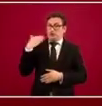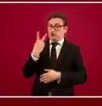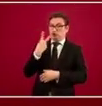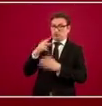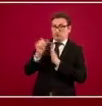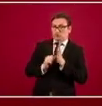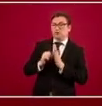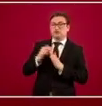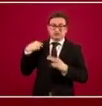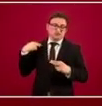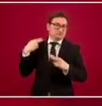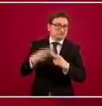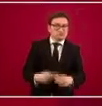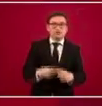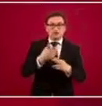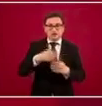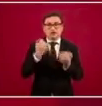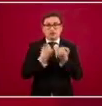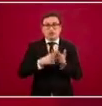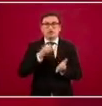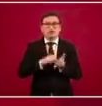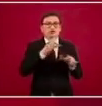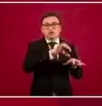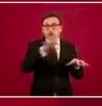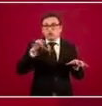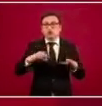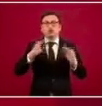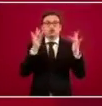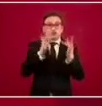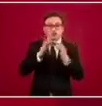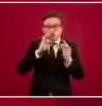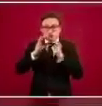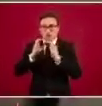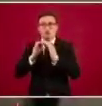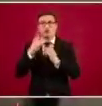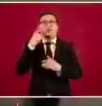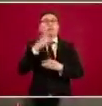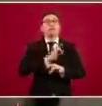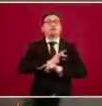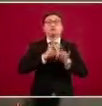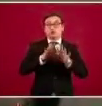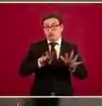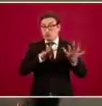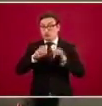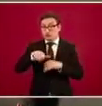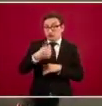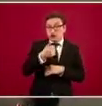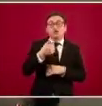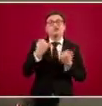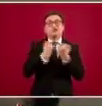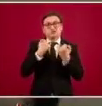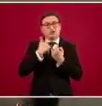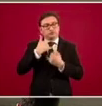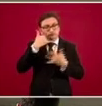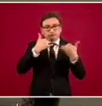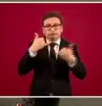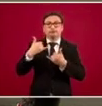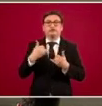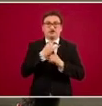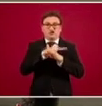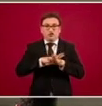number. And since 2 months ago, we have integrated the communication systems